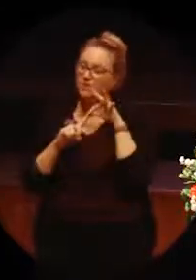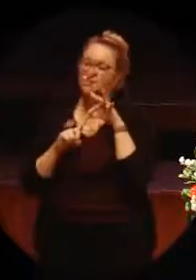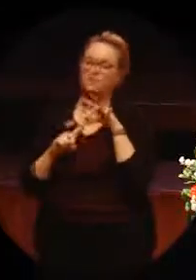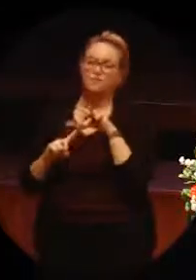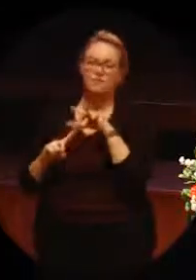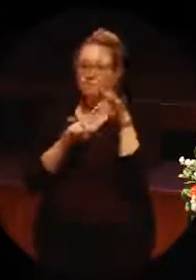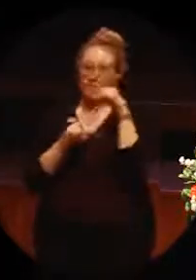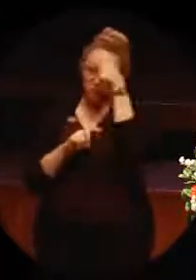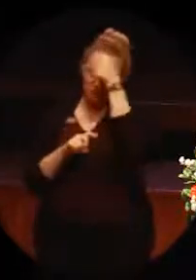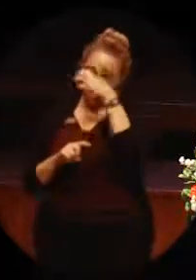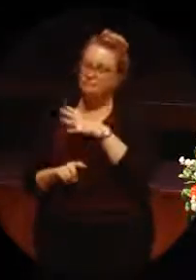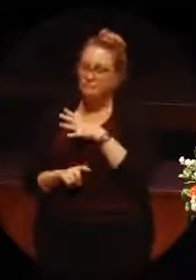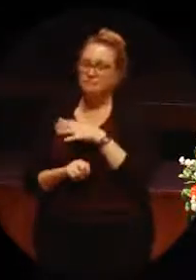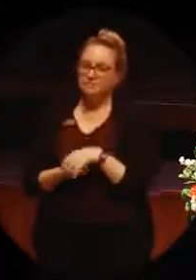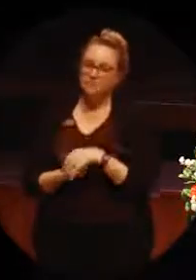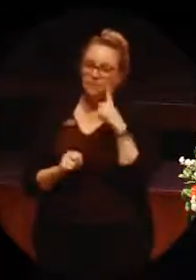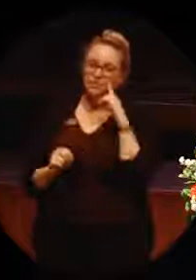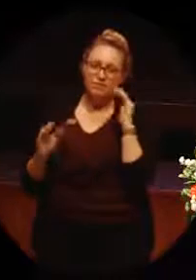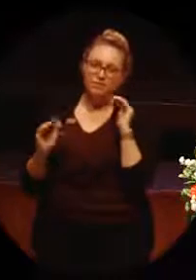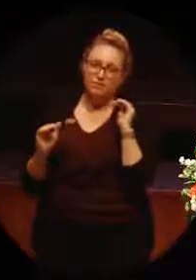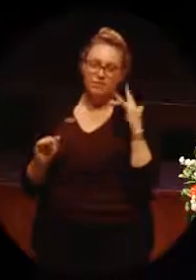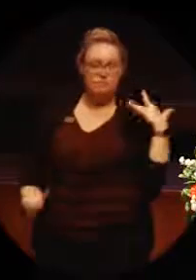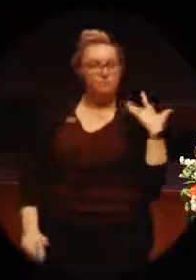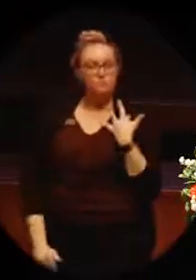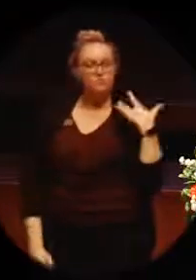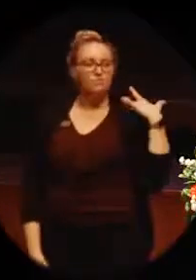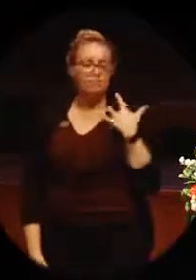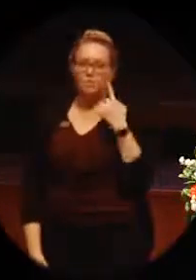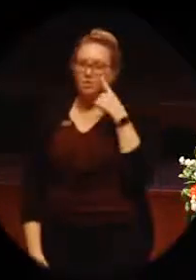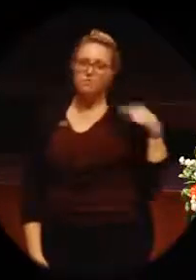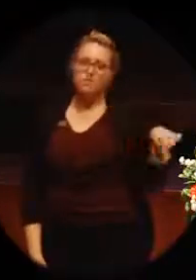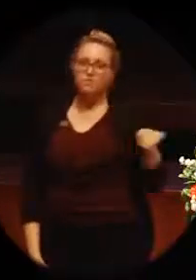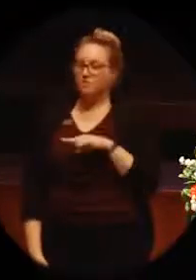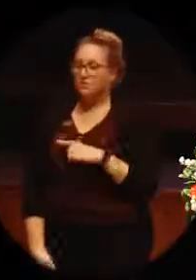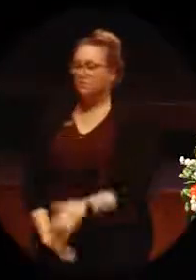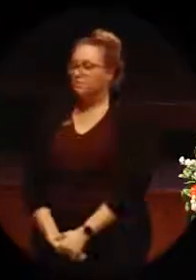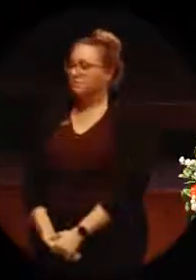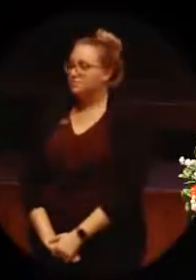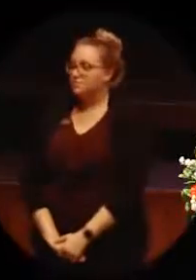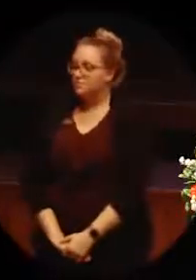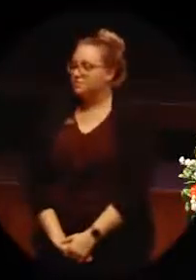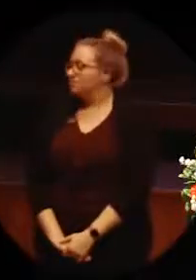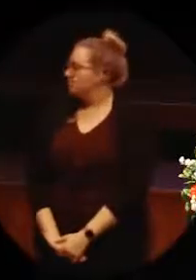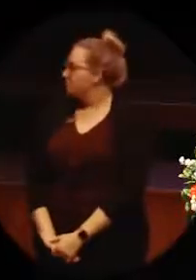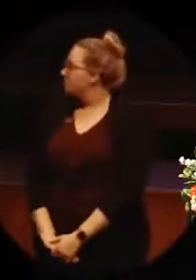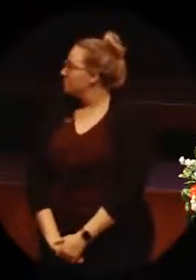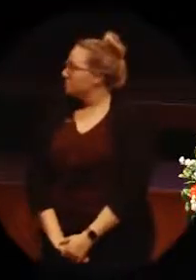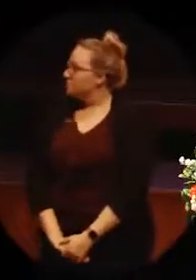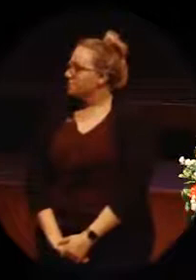very special man. And hopefully he'll be a role model for many others. When these things happen,